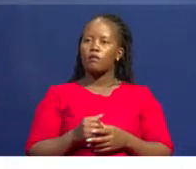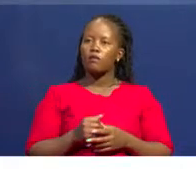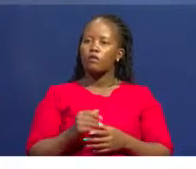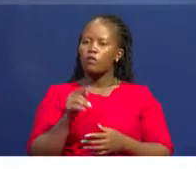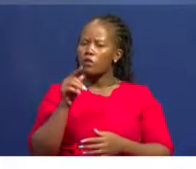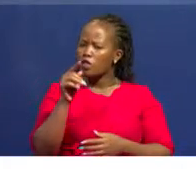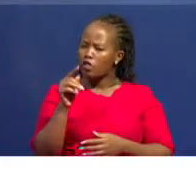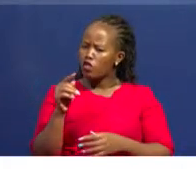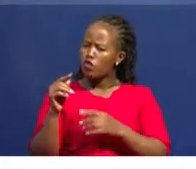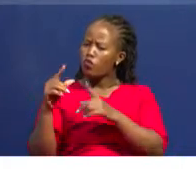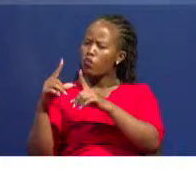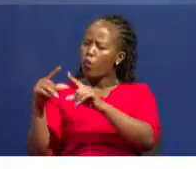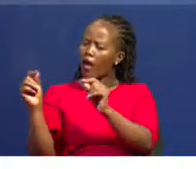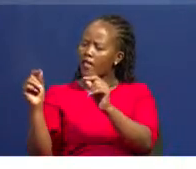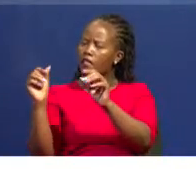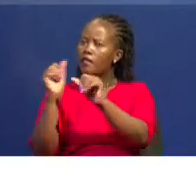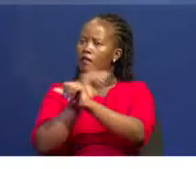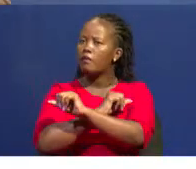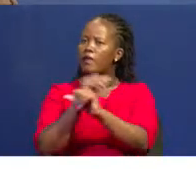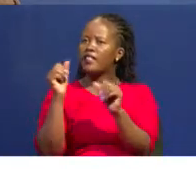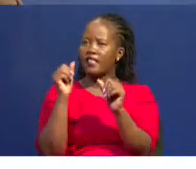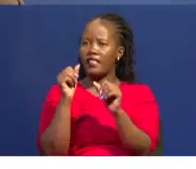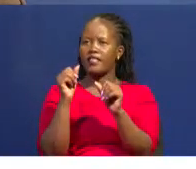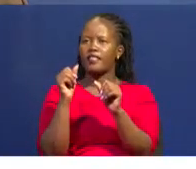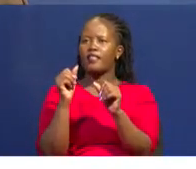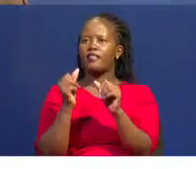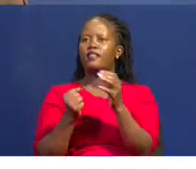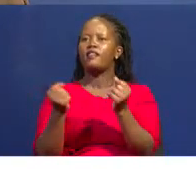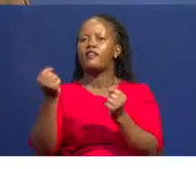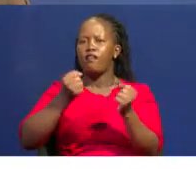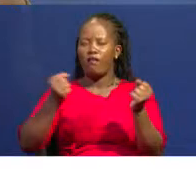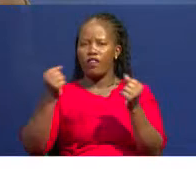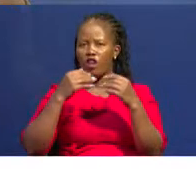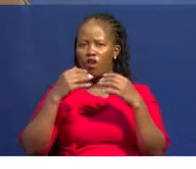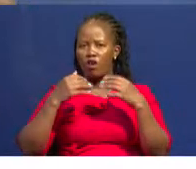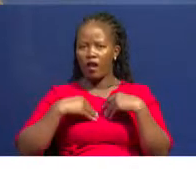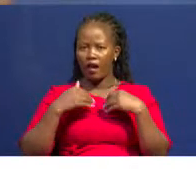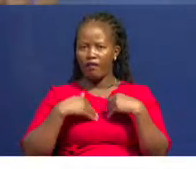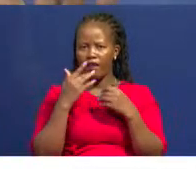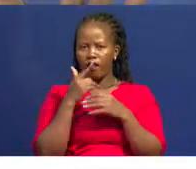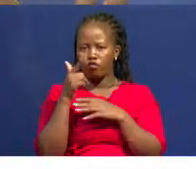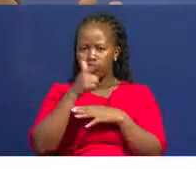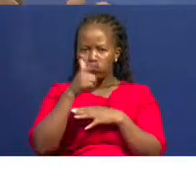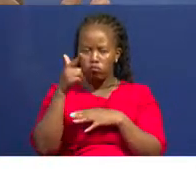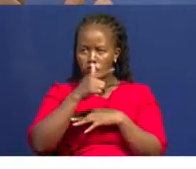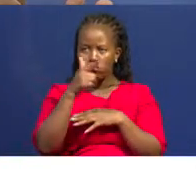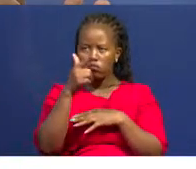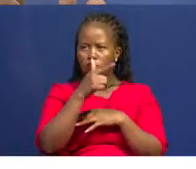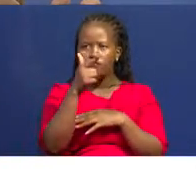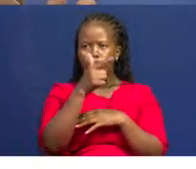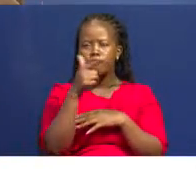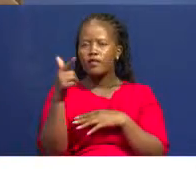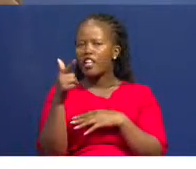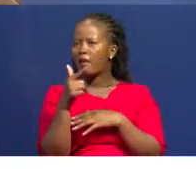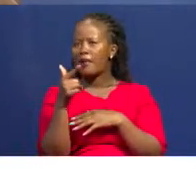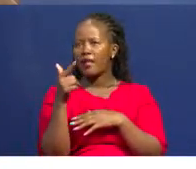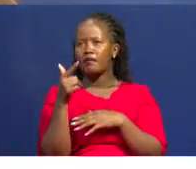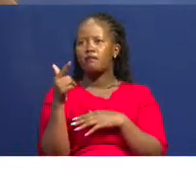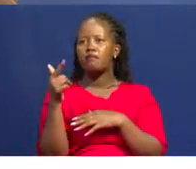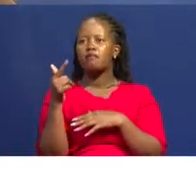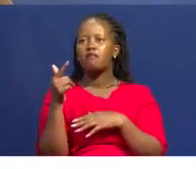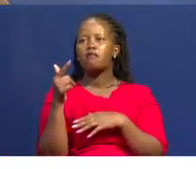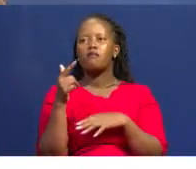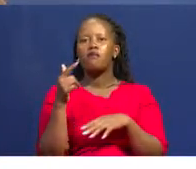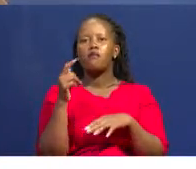telling the president that this vehicle have a camera, have all these things. When